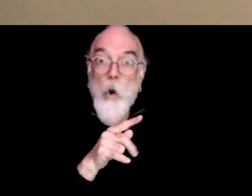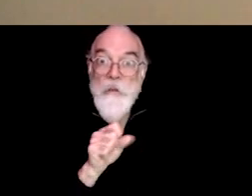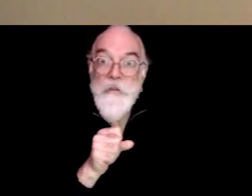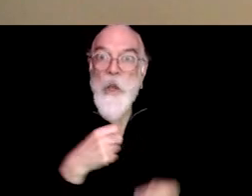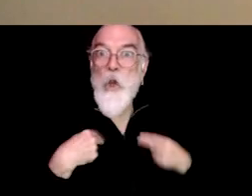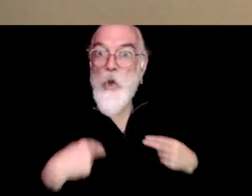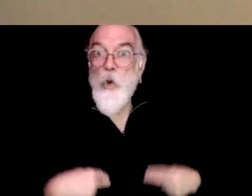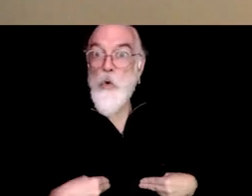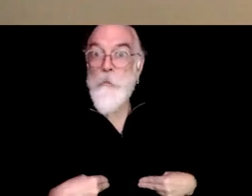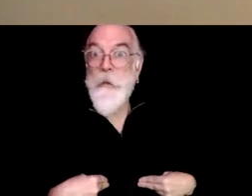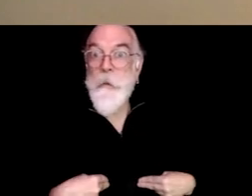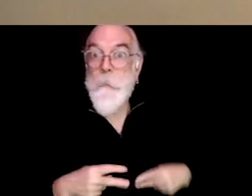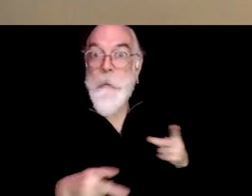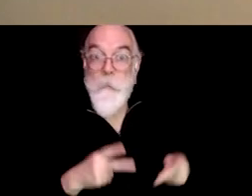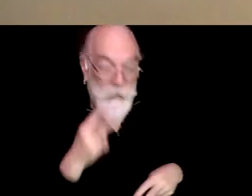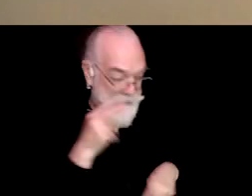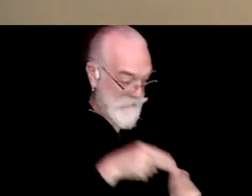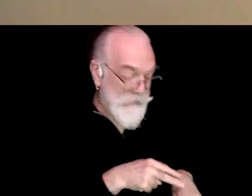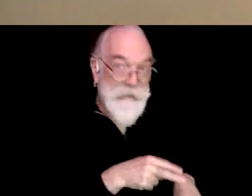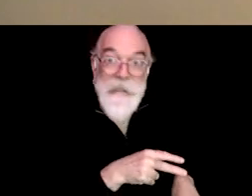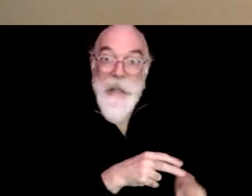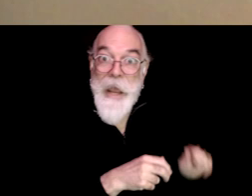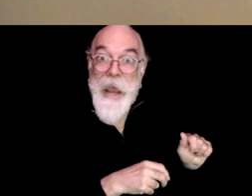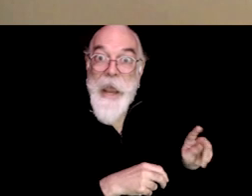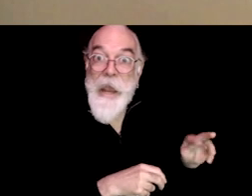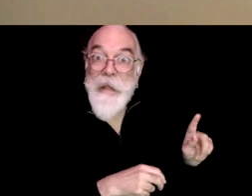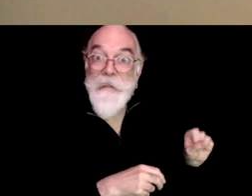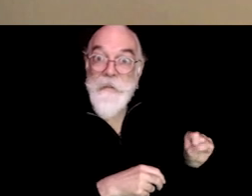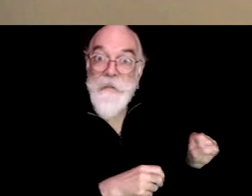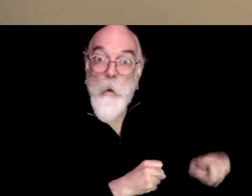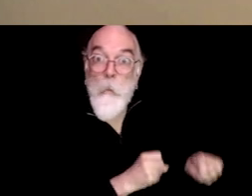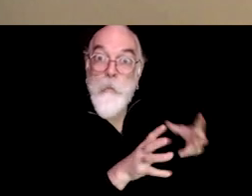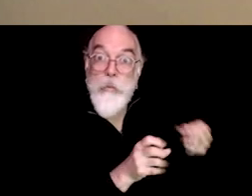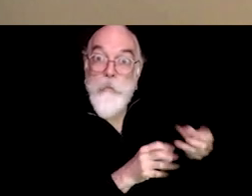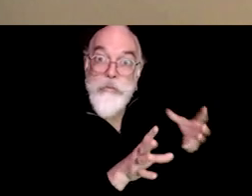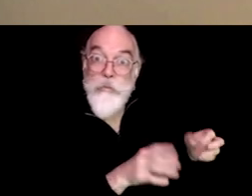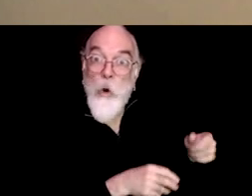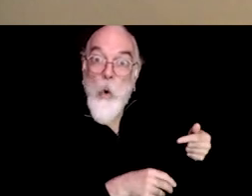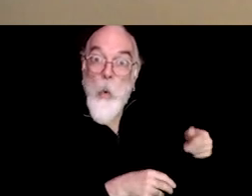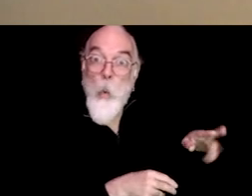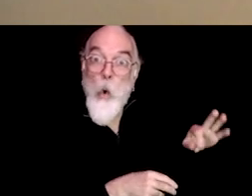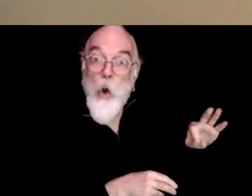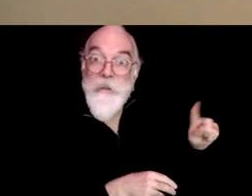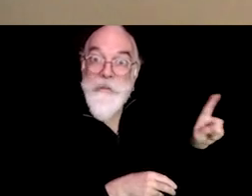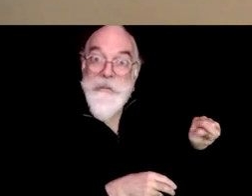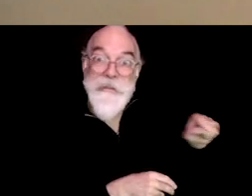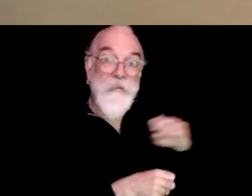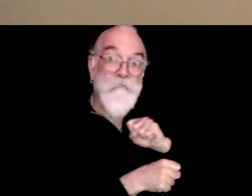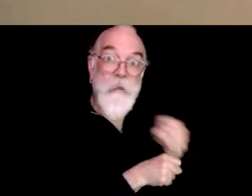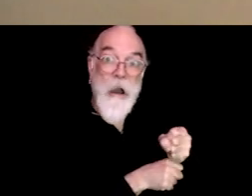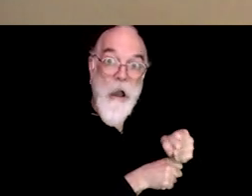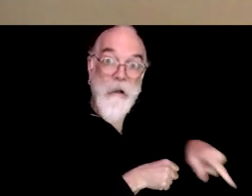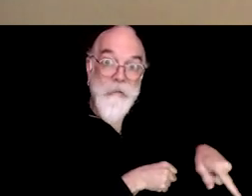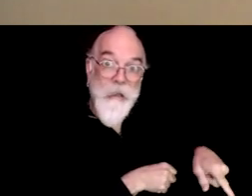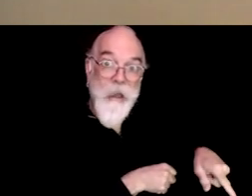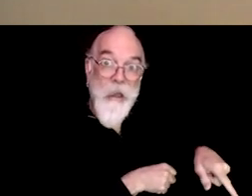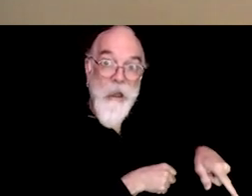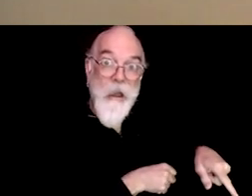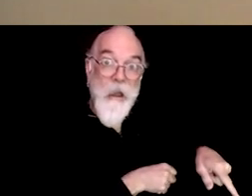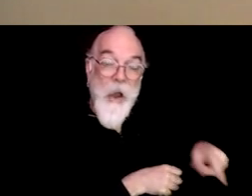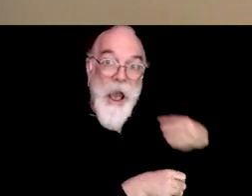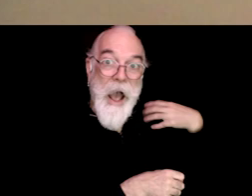people, human people, I mean, see that quartz outside the